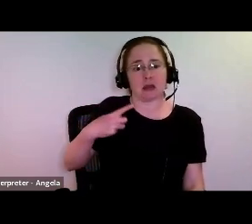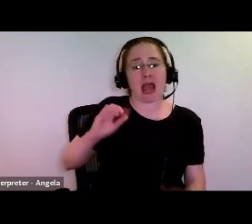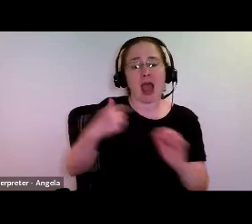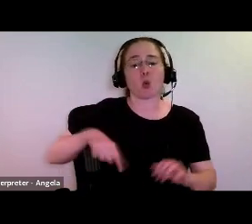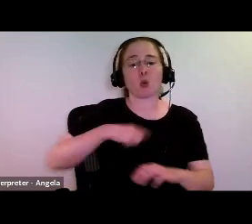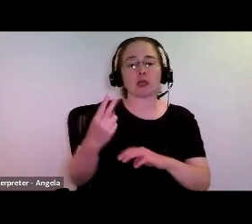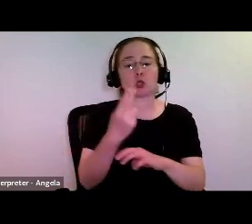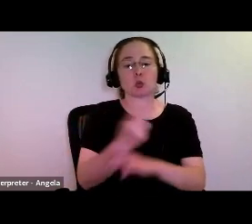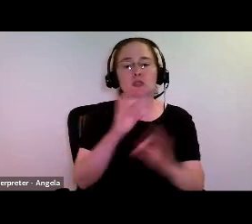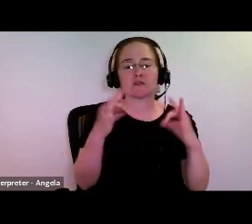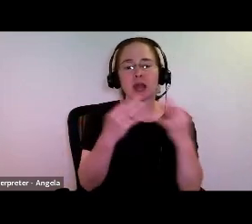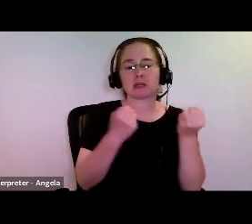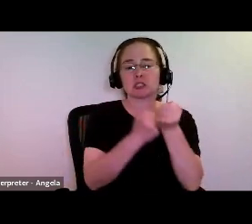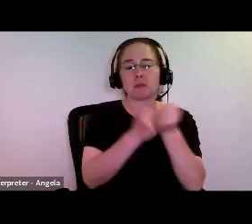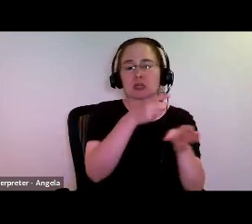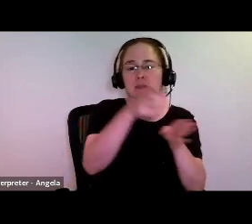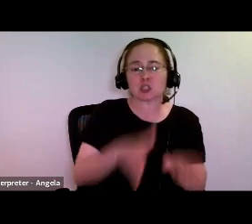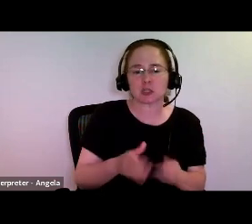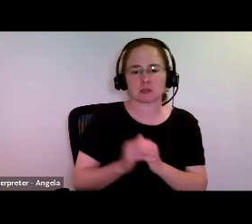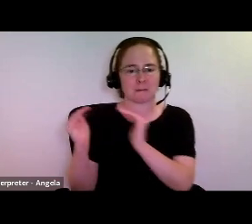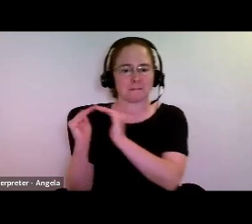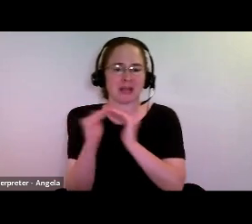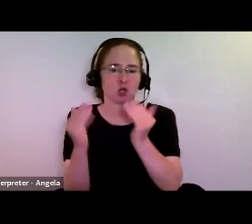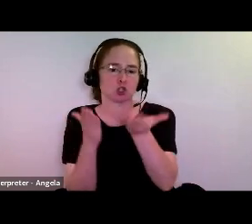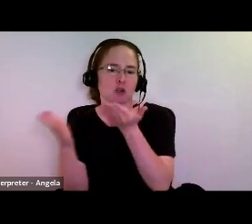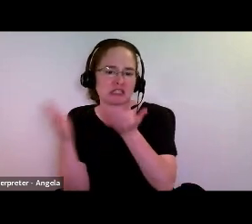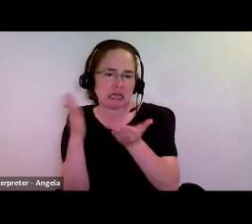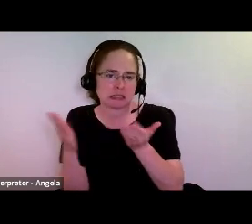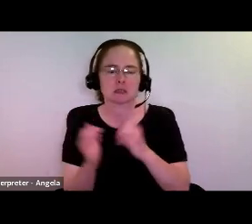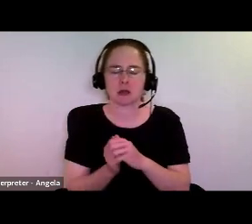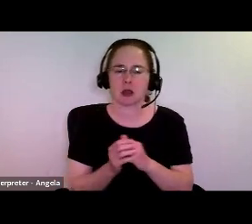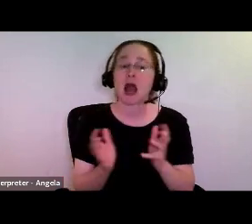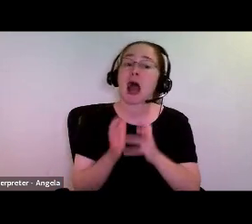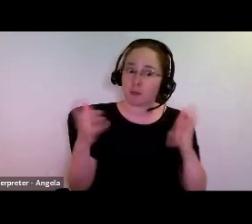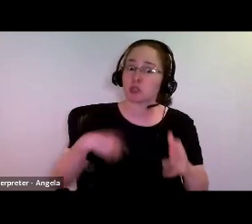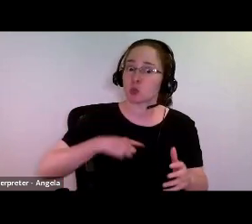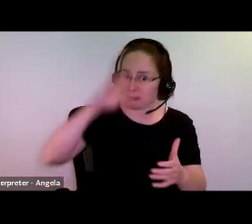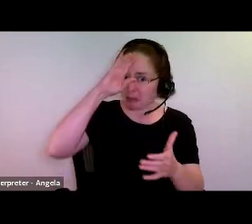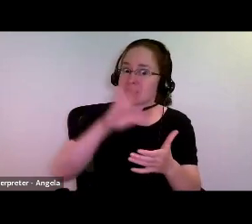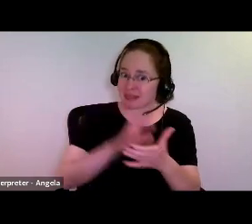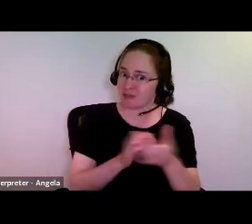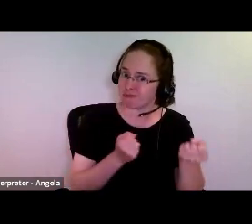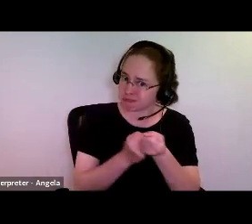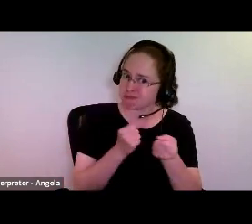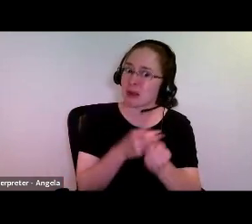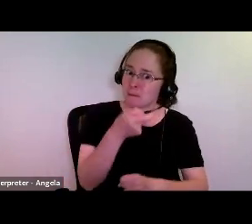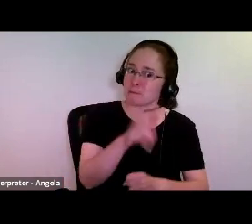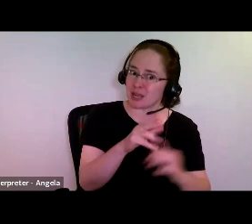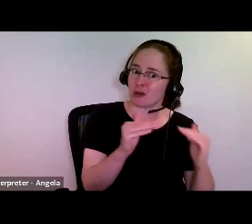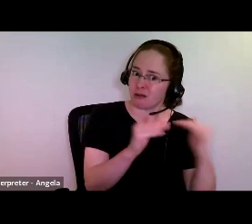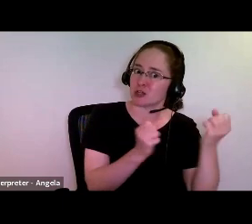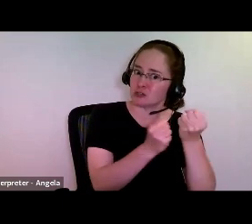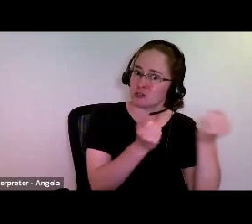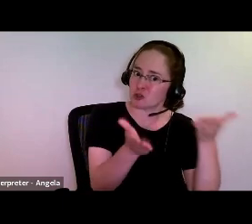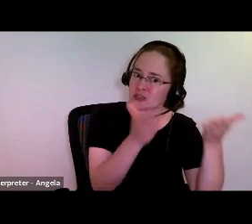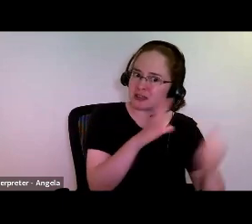family support specialists, utilize peer services in our system, and how much we believe in peer services and advocate